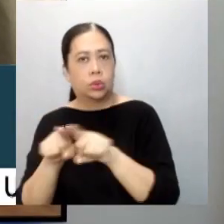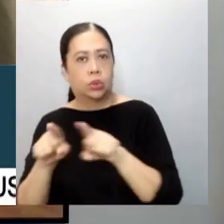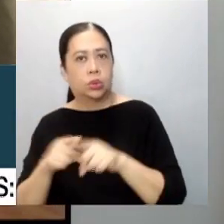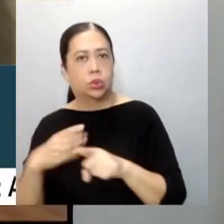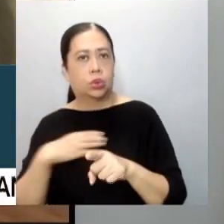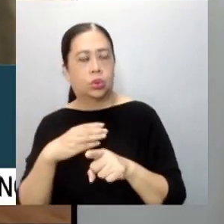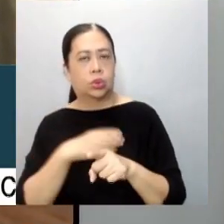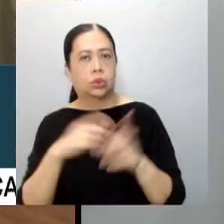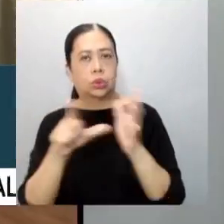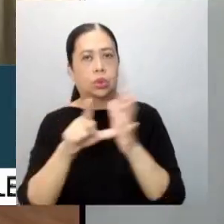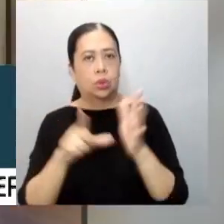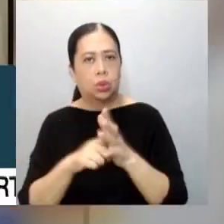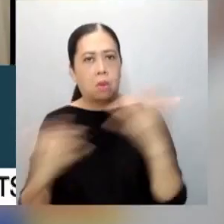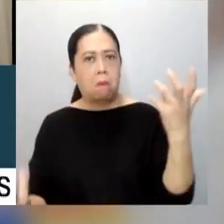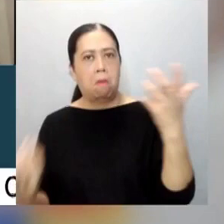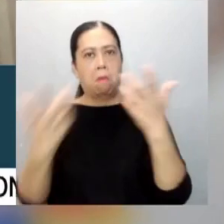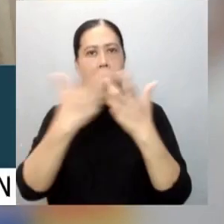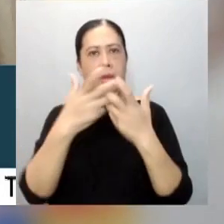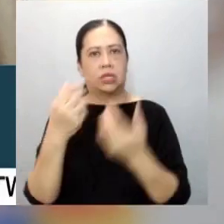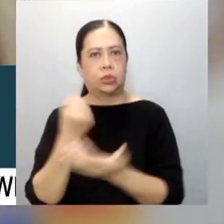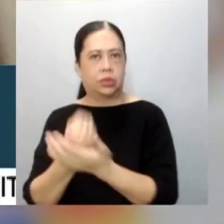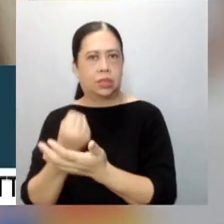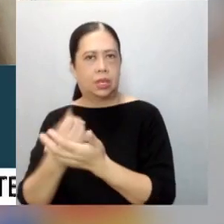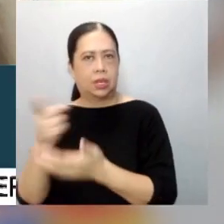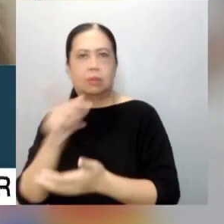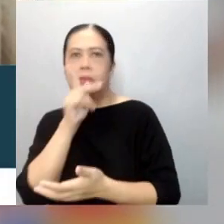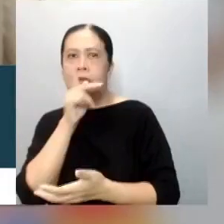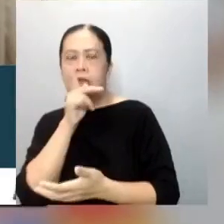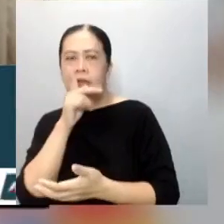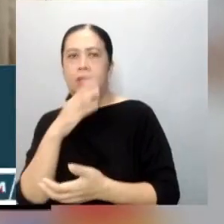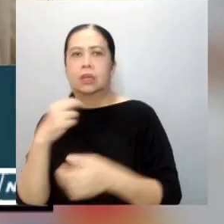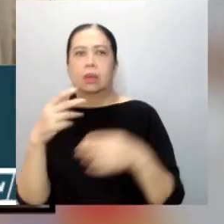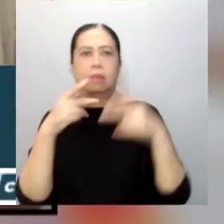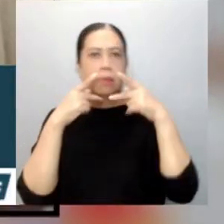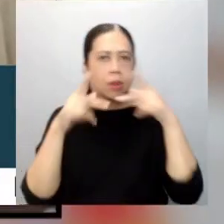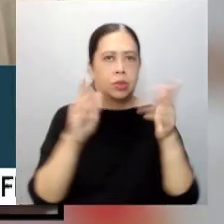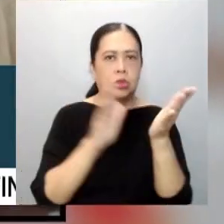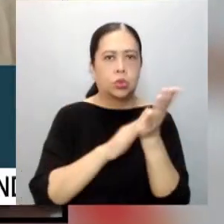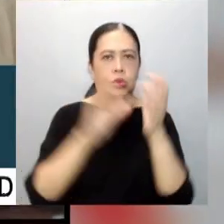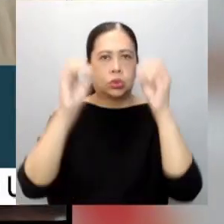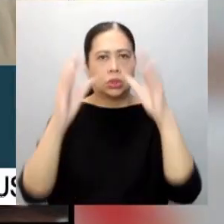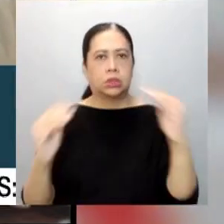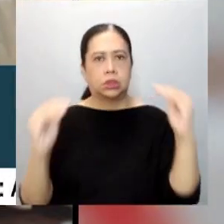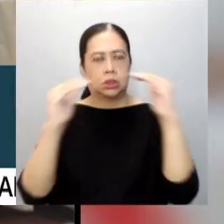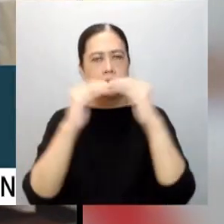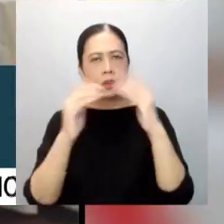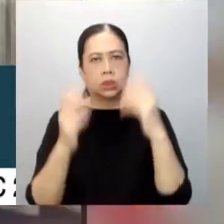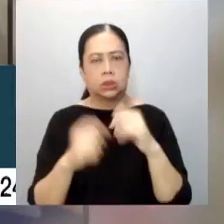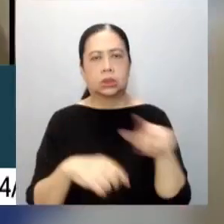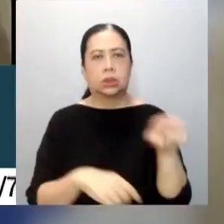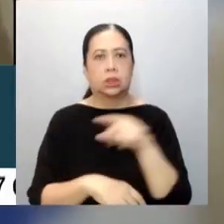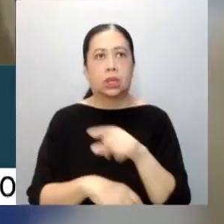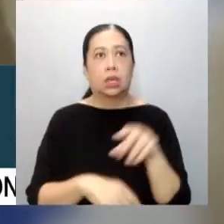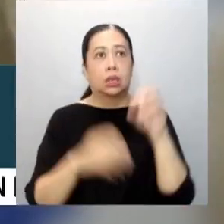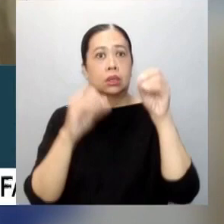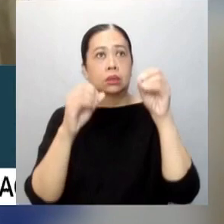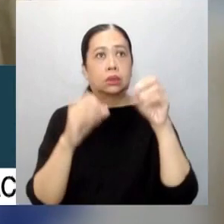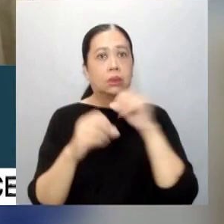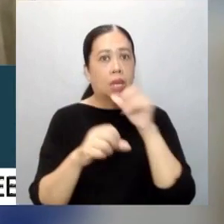legislation which will match the salaries of private and public school teachers. Non-teaching personnel, meanwhile, are also asking